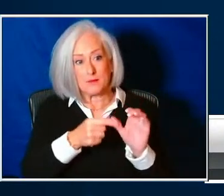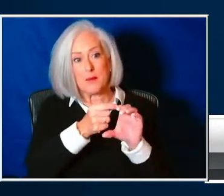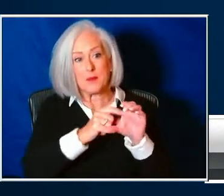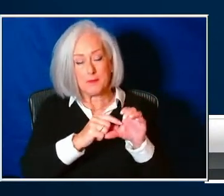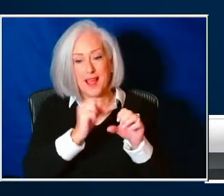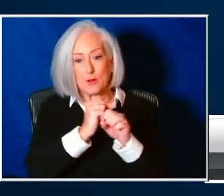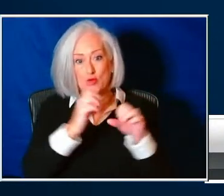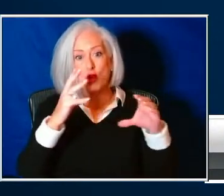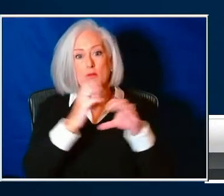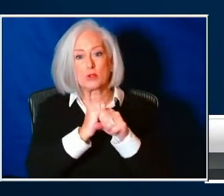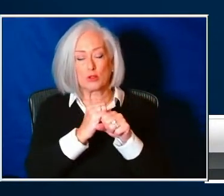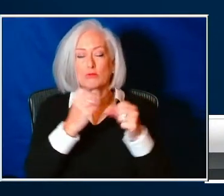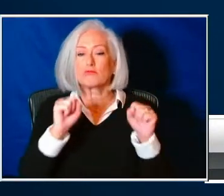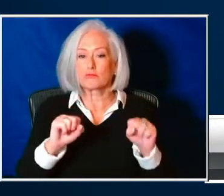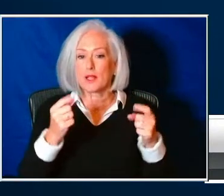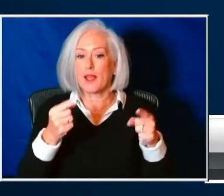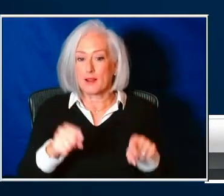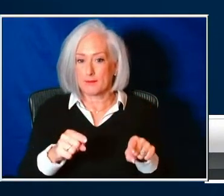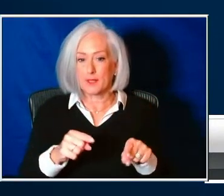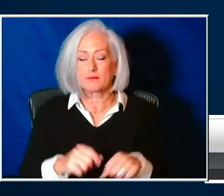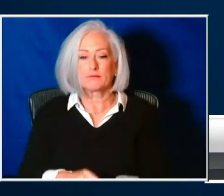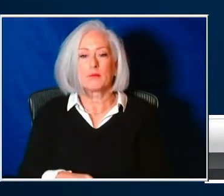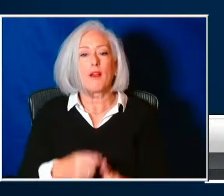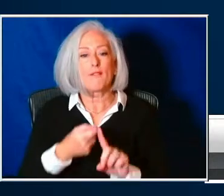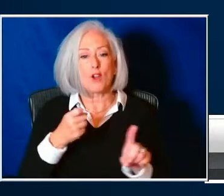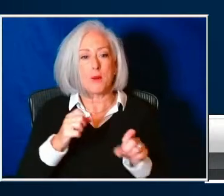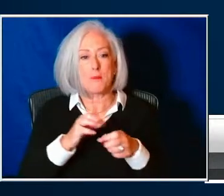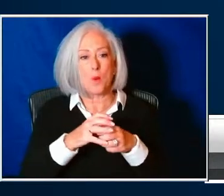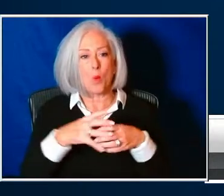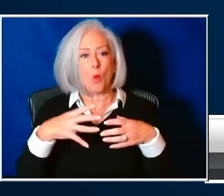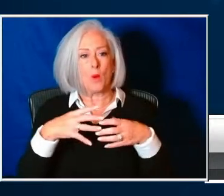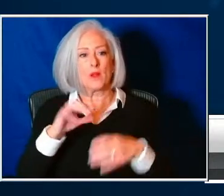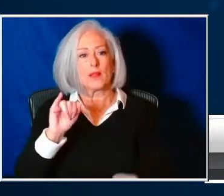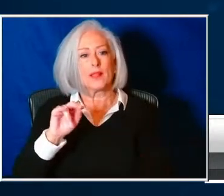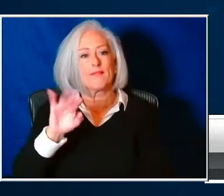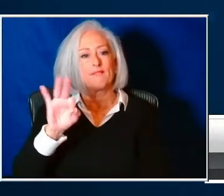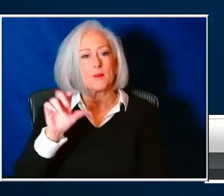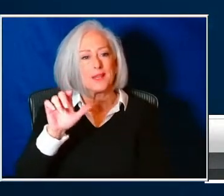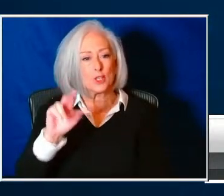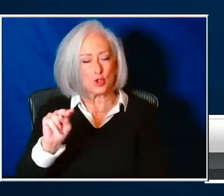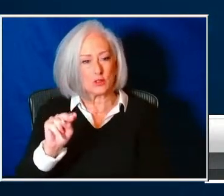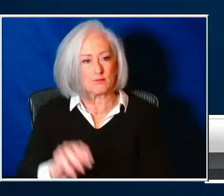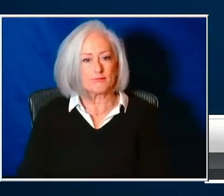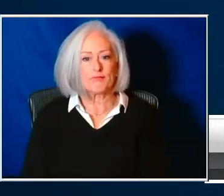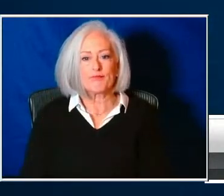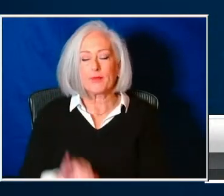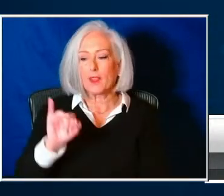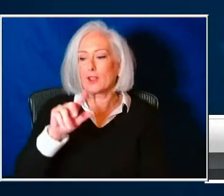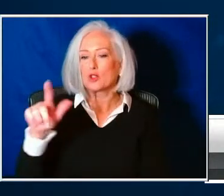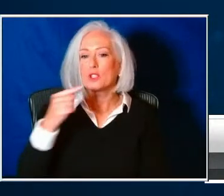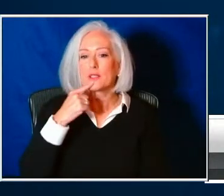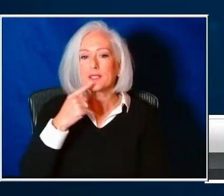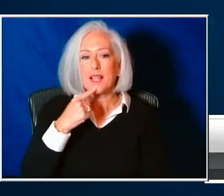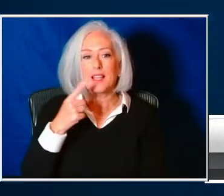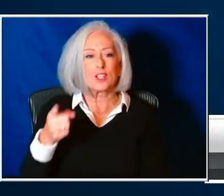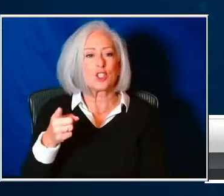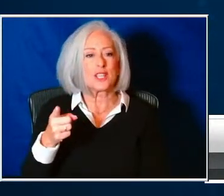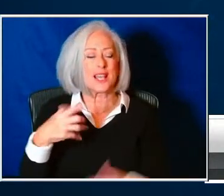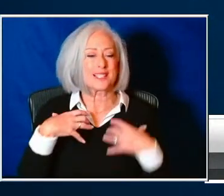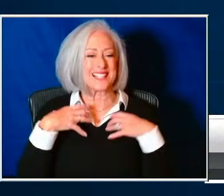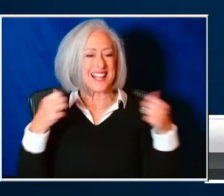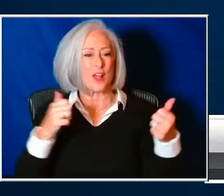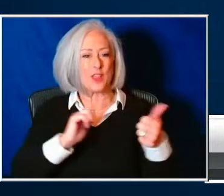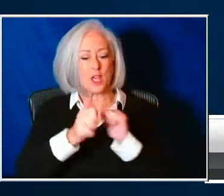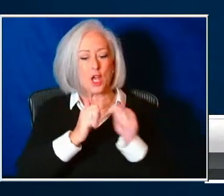some of those risk factors, and Jill had mentioned off the top, she's kind of having a healthy, no pun intended, healthy competition with her husband who had a